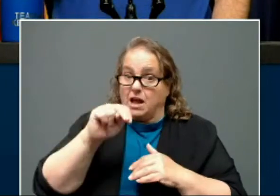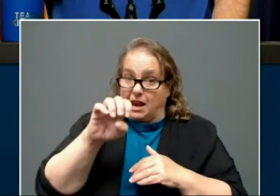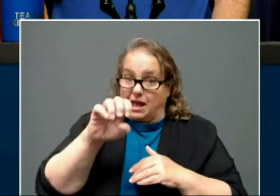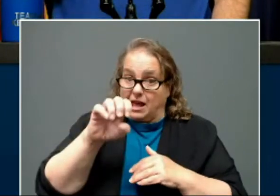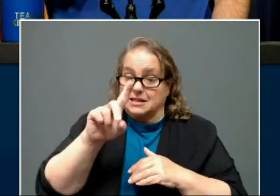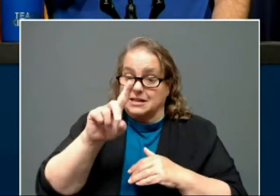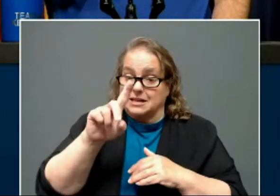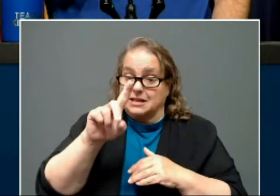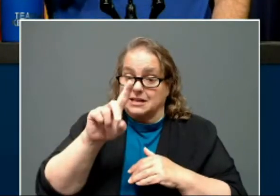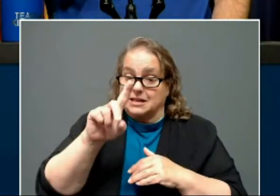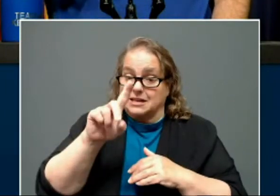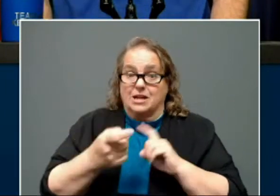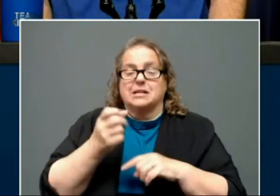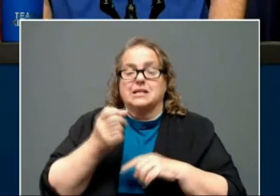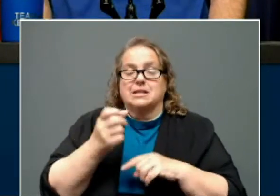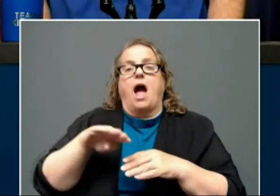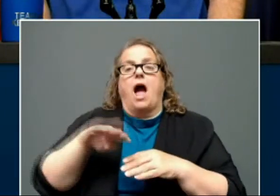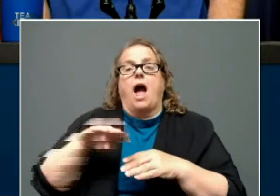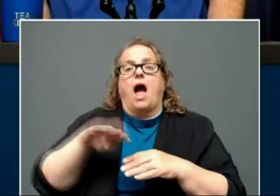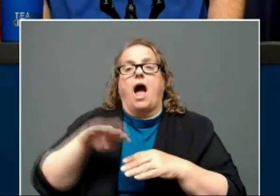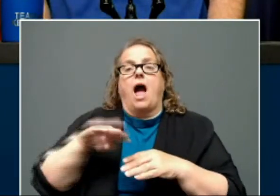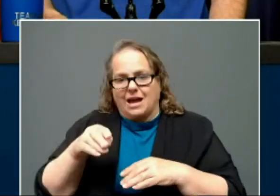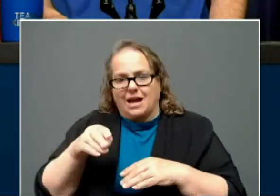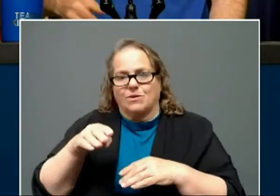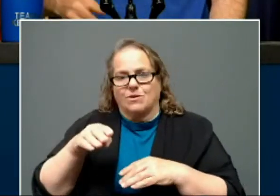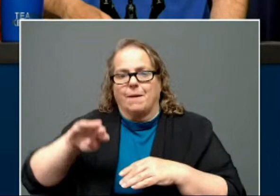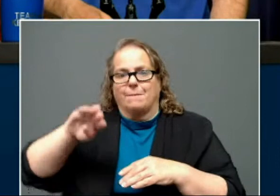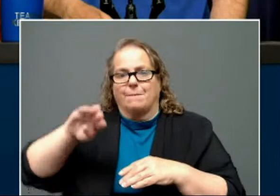little bit, going down a little bit. So this last